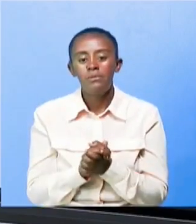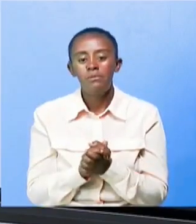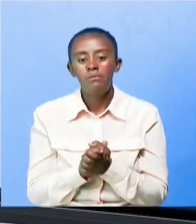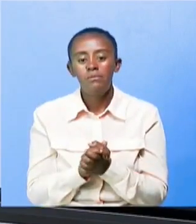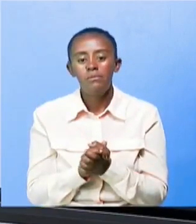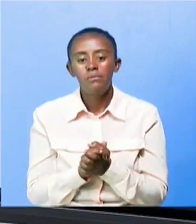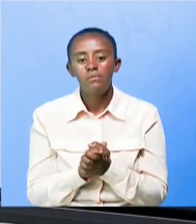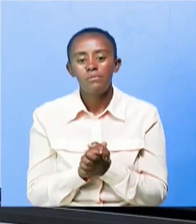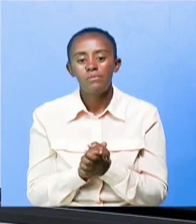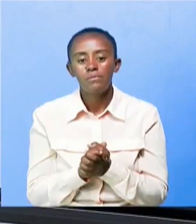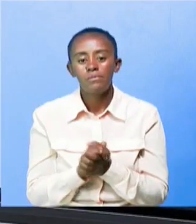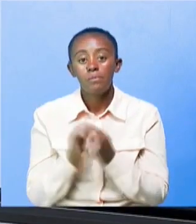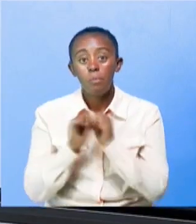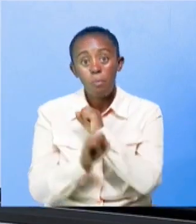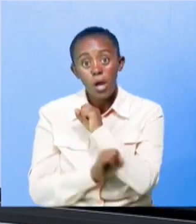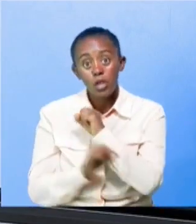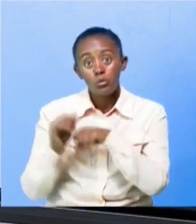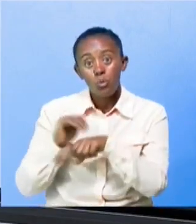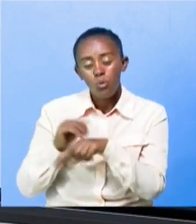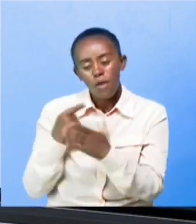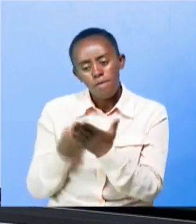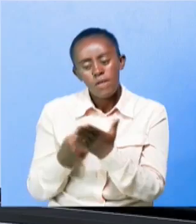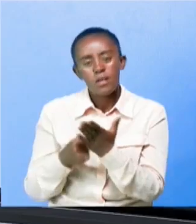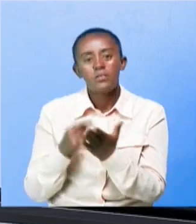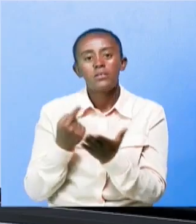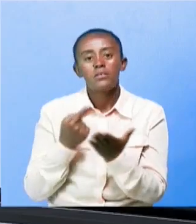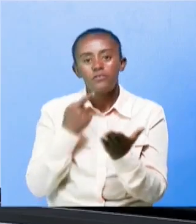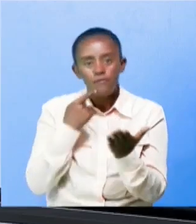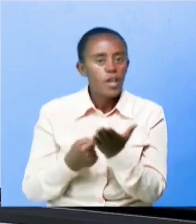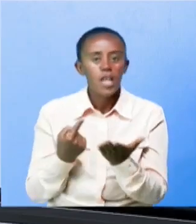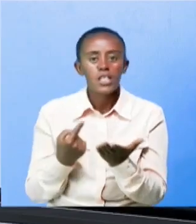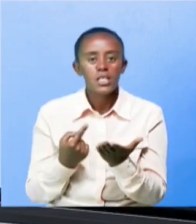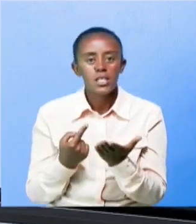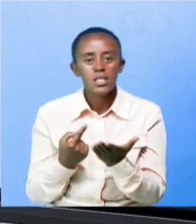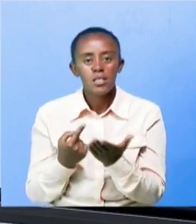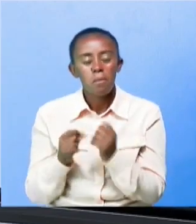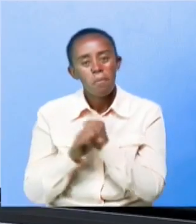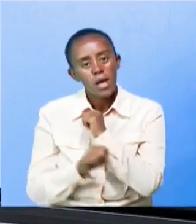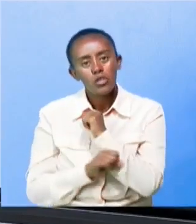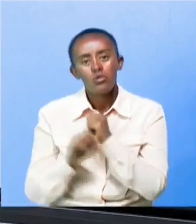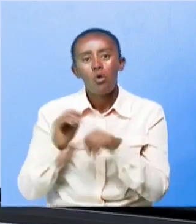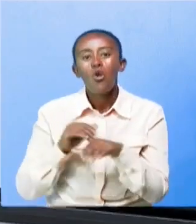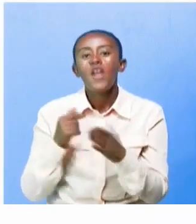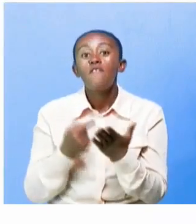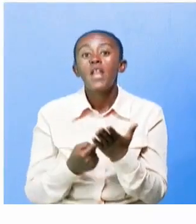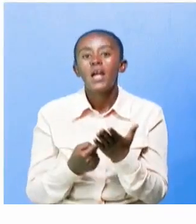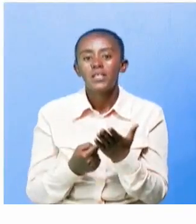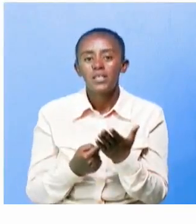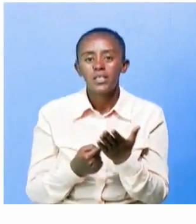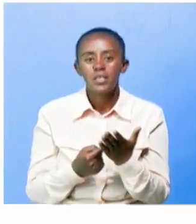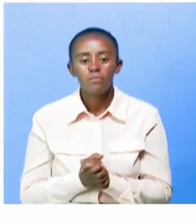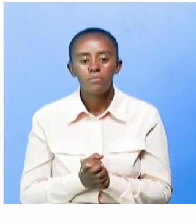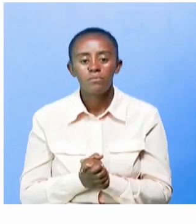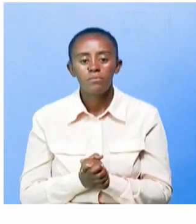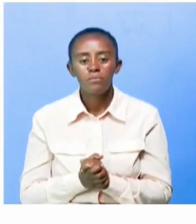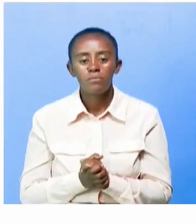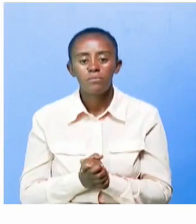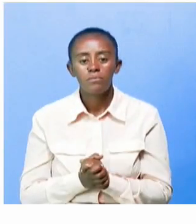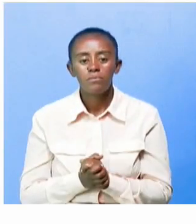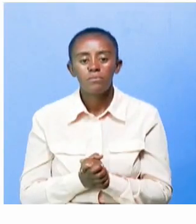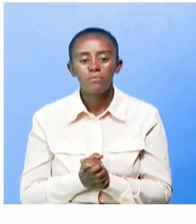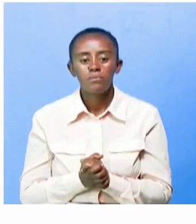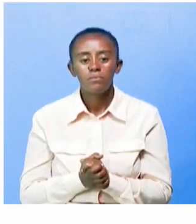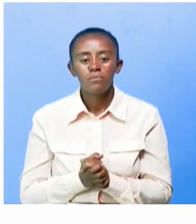have strong evidence, or we have to base it on evidence. For example,